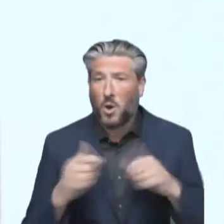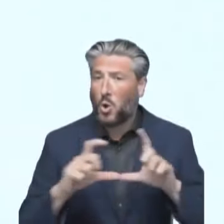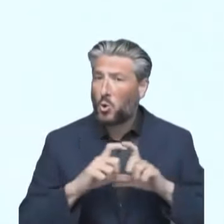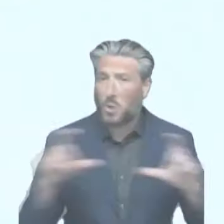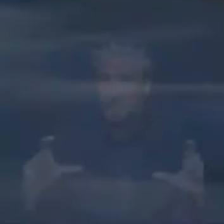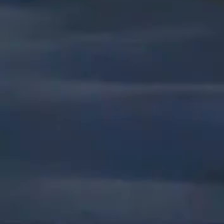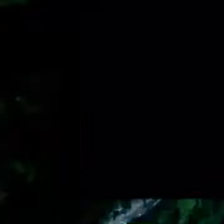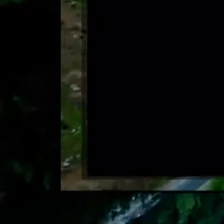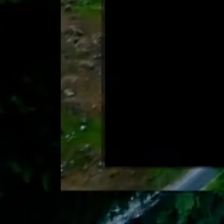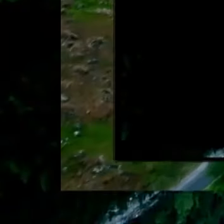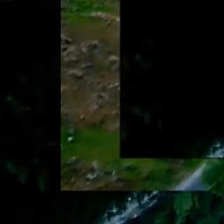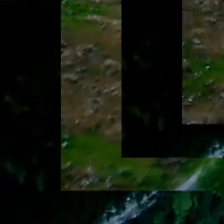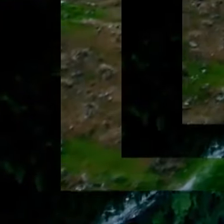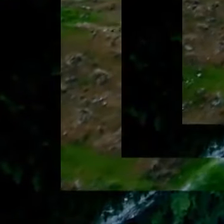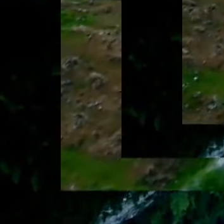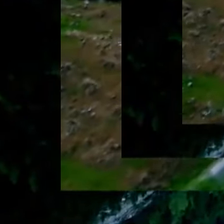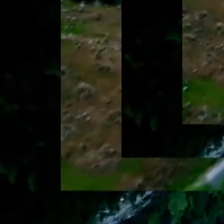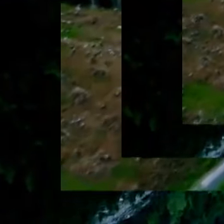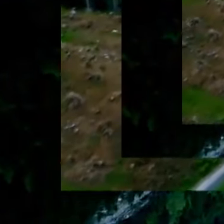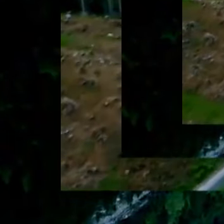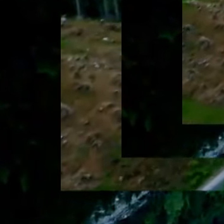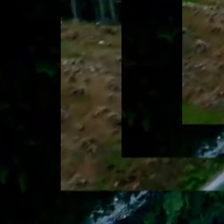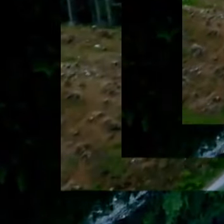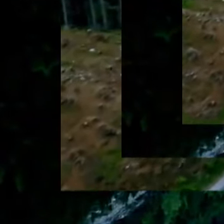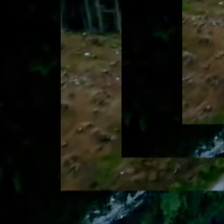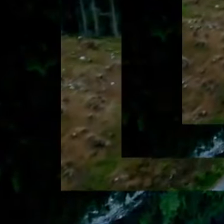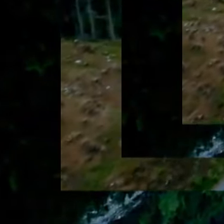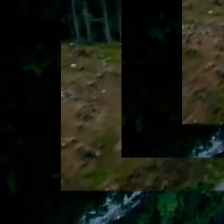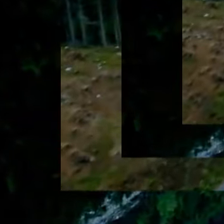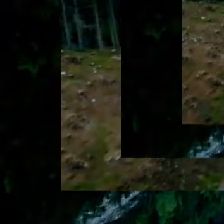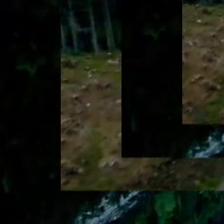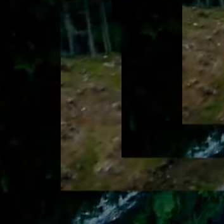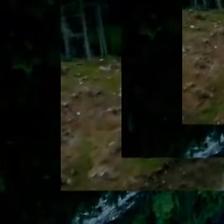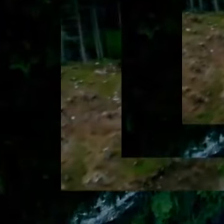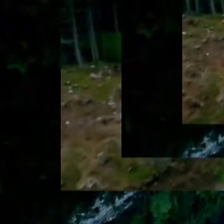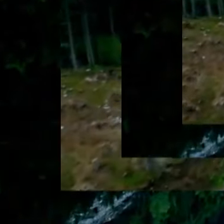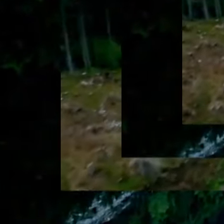to talk to you about in just a minute. Thank you for your attention.